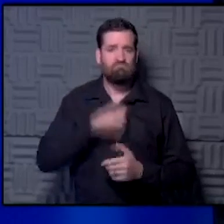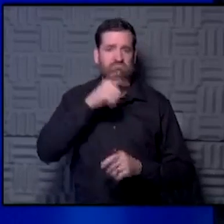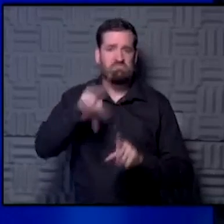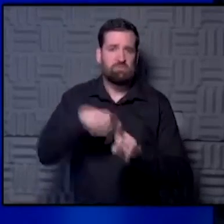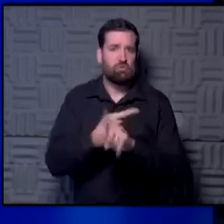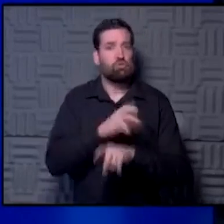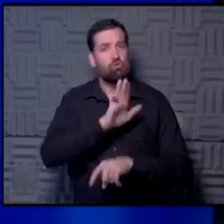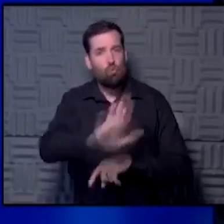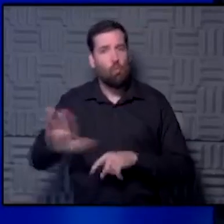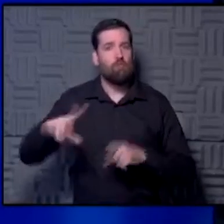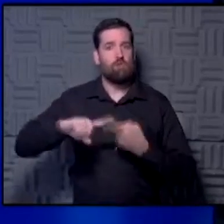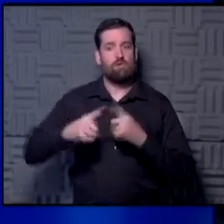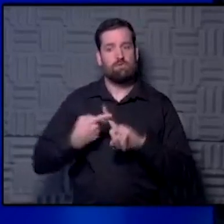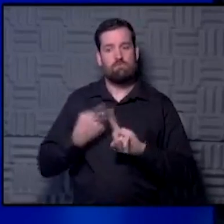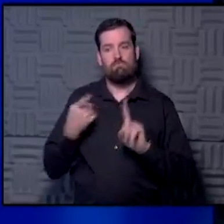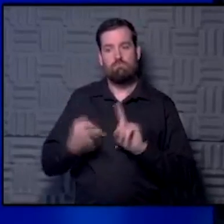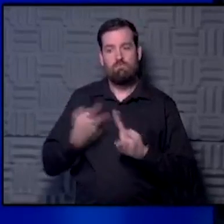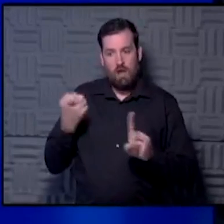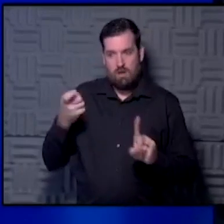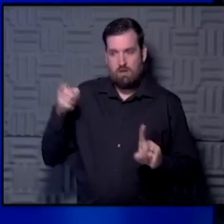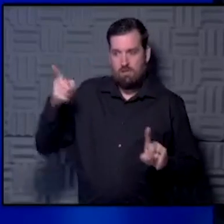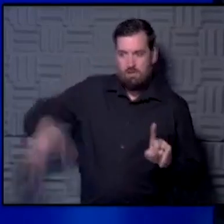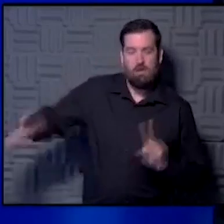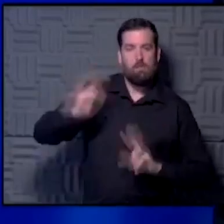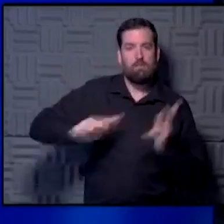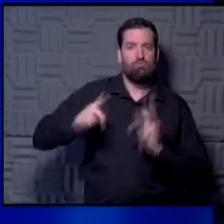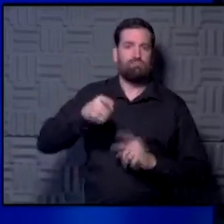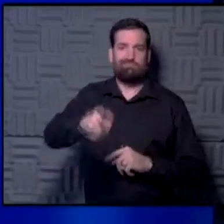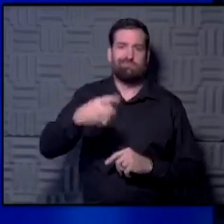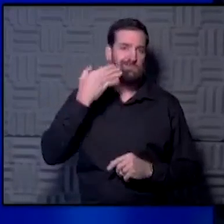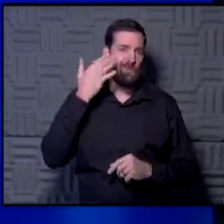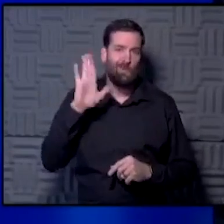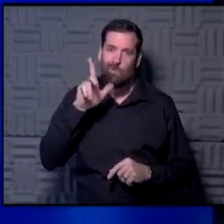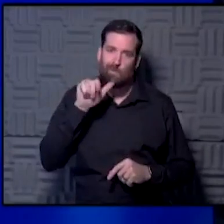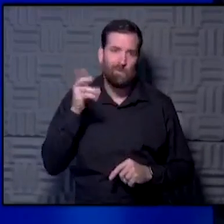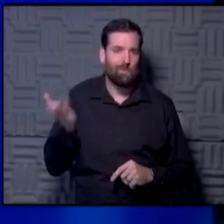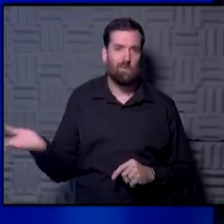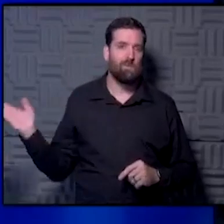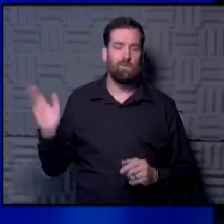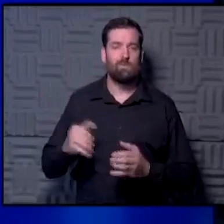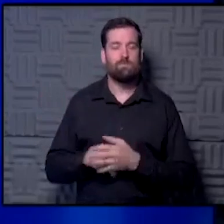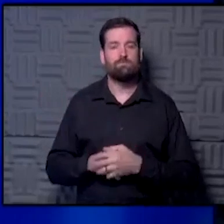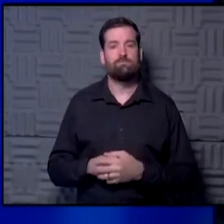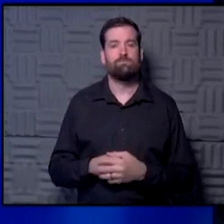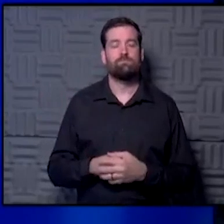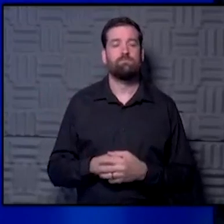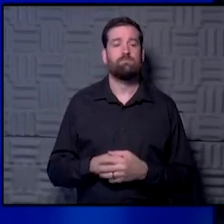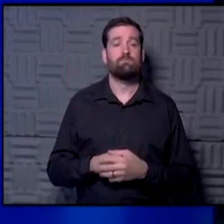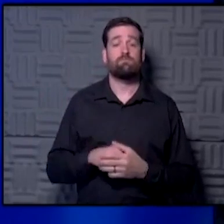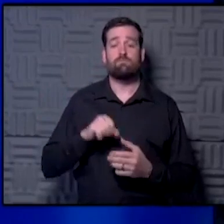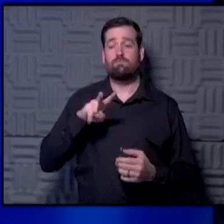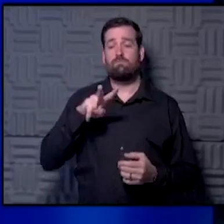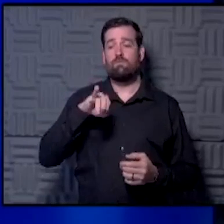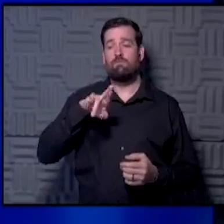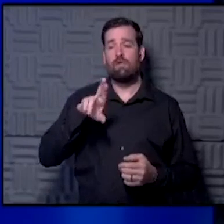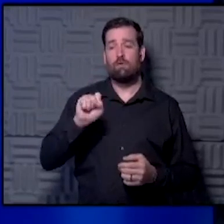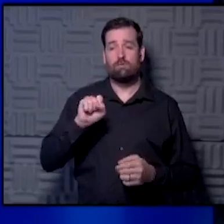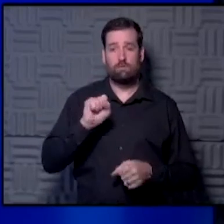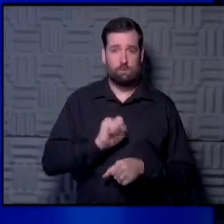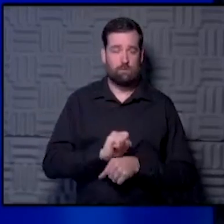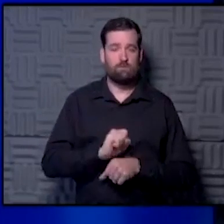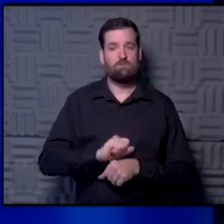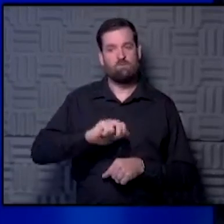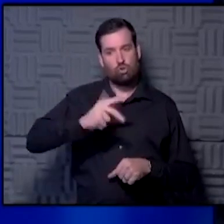your friends, it's the friends of people you don't even know. And I think, and then the way the virus does work, it's that